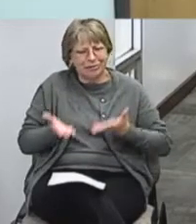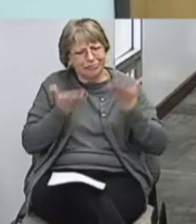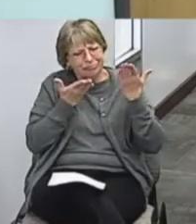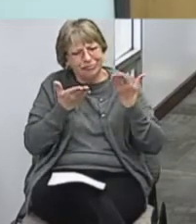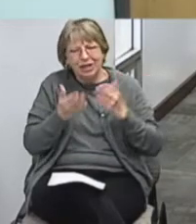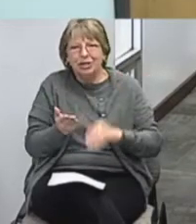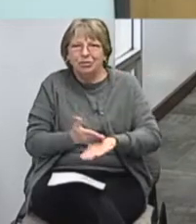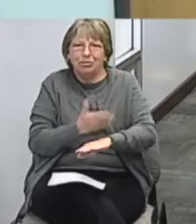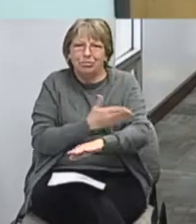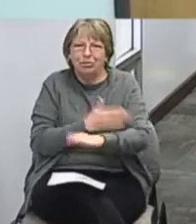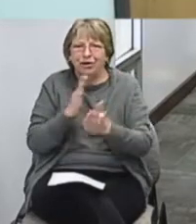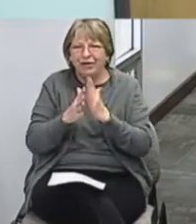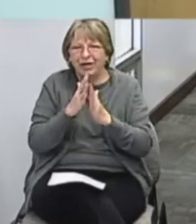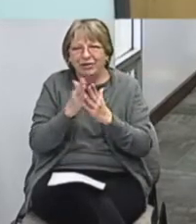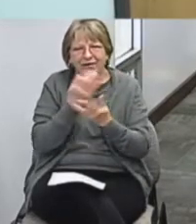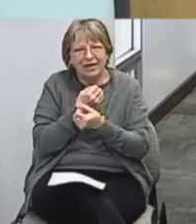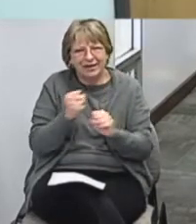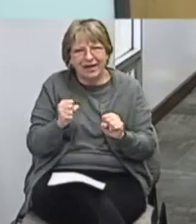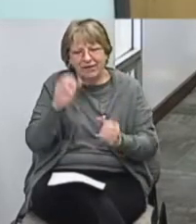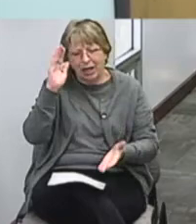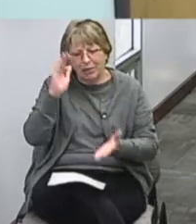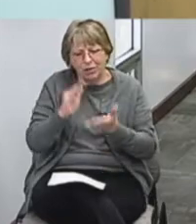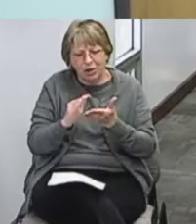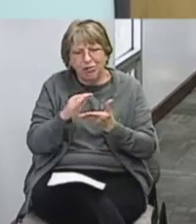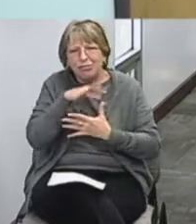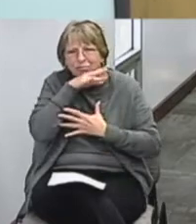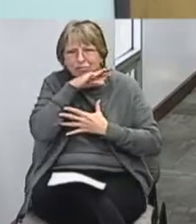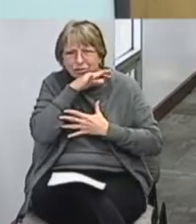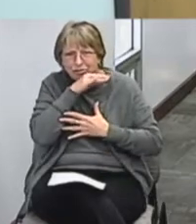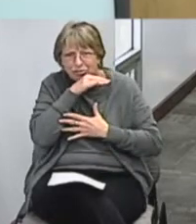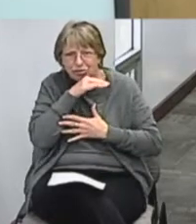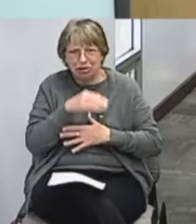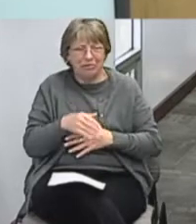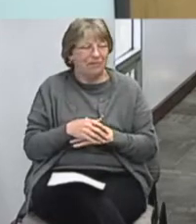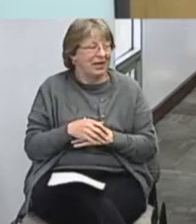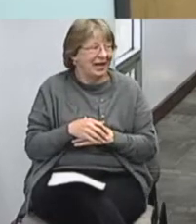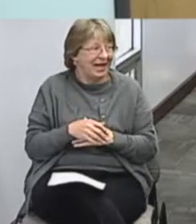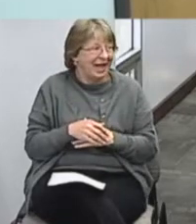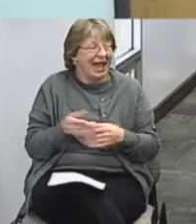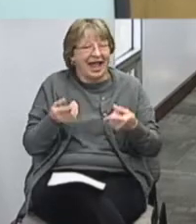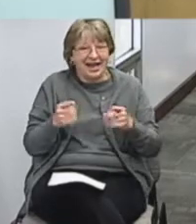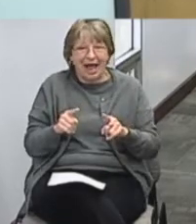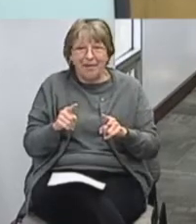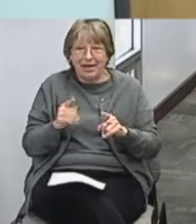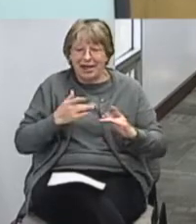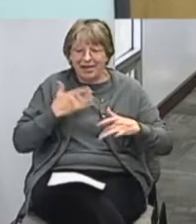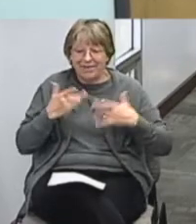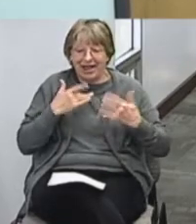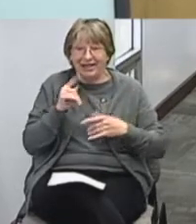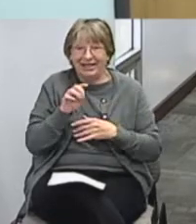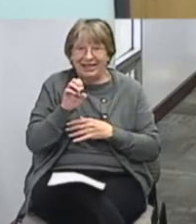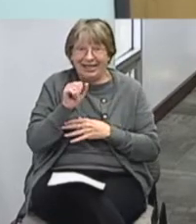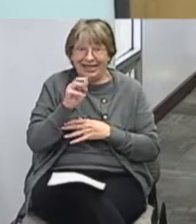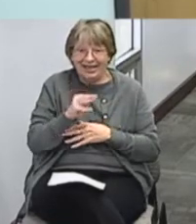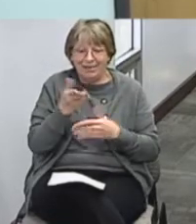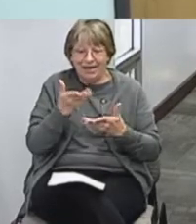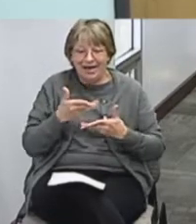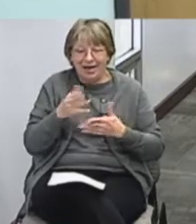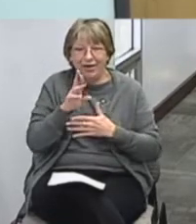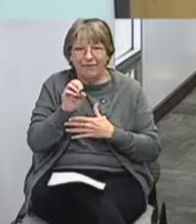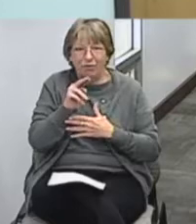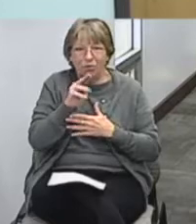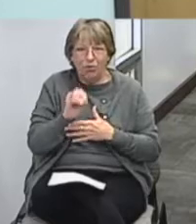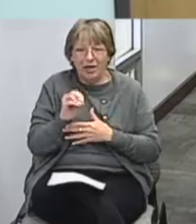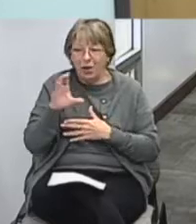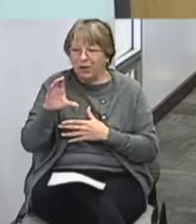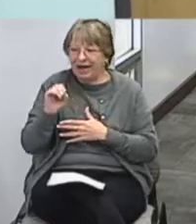safety, and to reduce pollution and congestion. And whereas the Vitality Team, Heal Reno County, Hutchinson Recreation